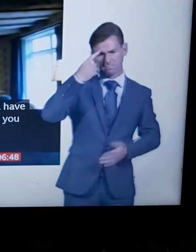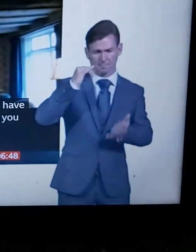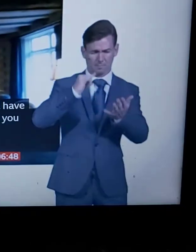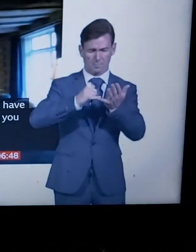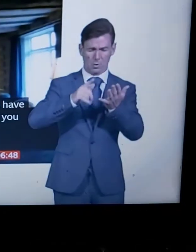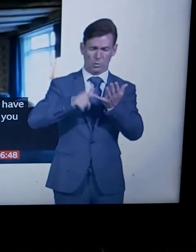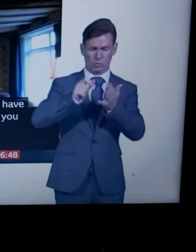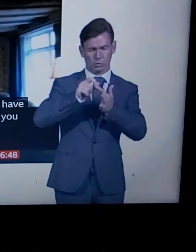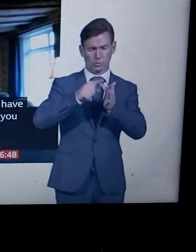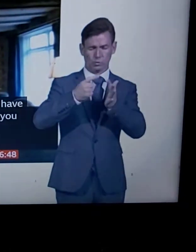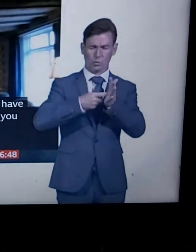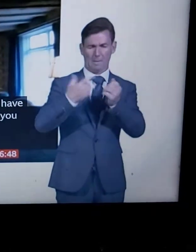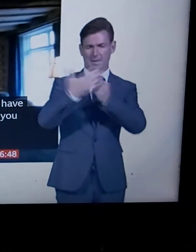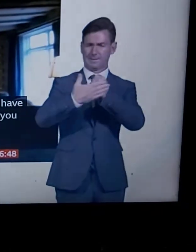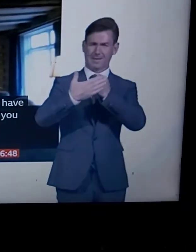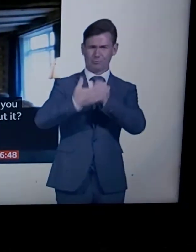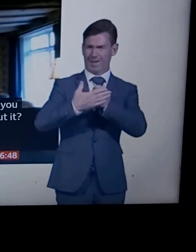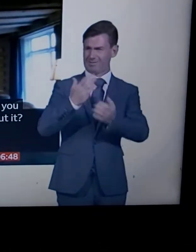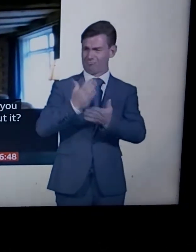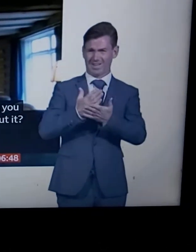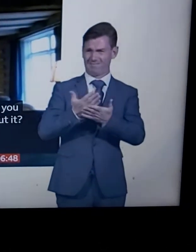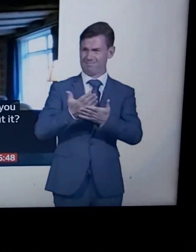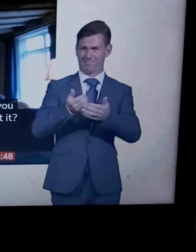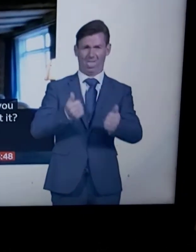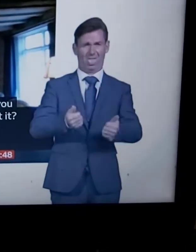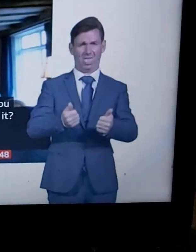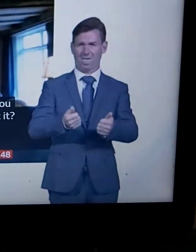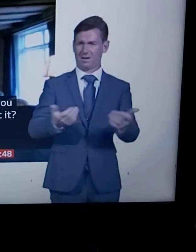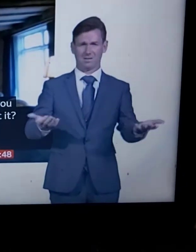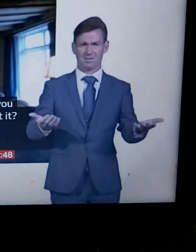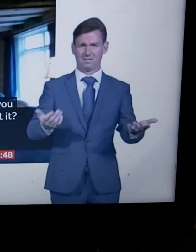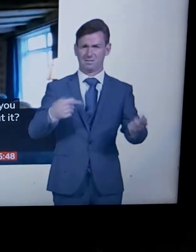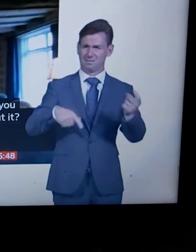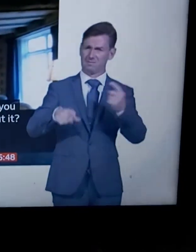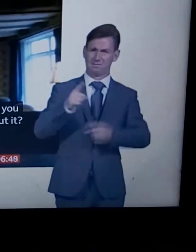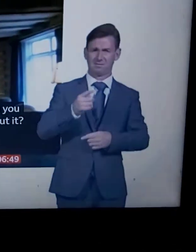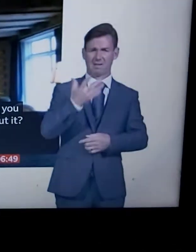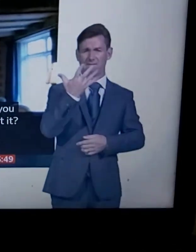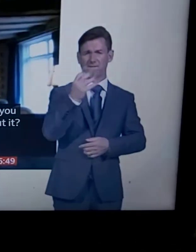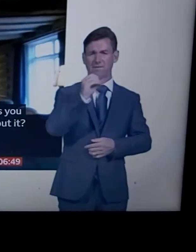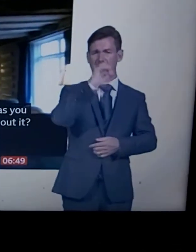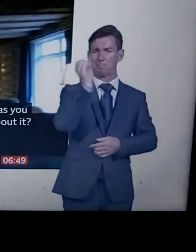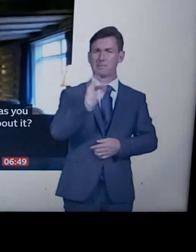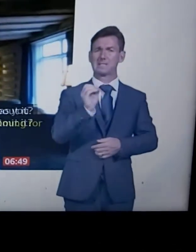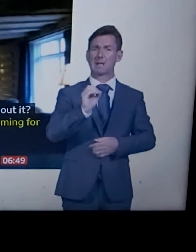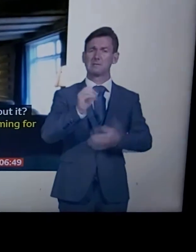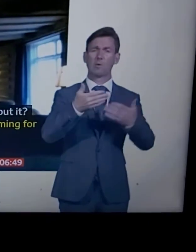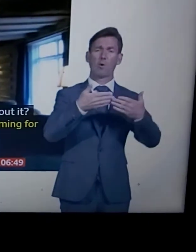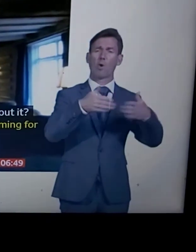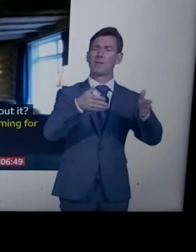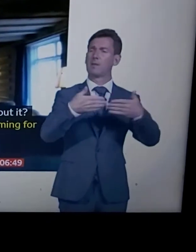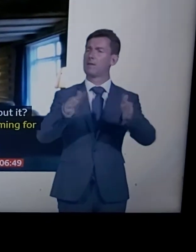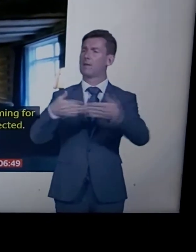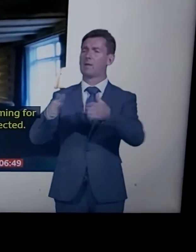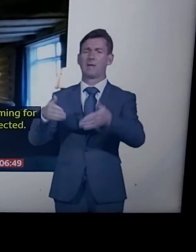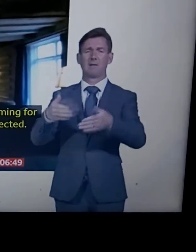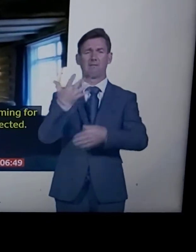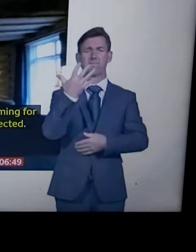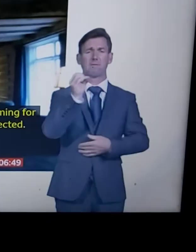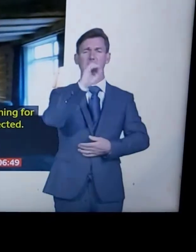expected. Around about half of hospitality venues, pubs, restaurants, cafes, bars opened on the weekend. And